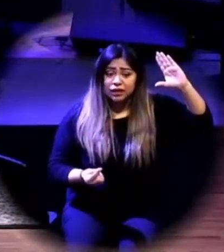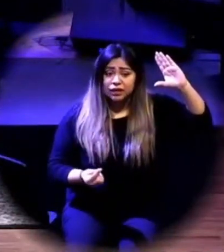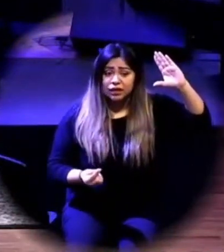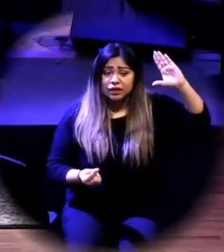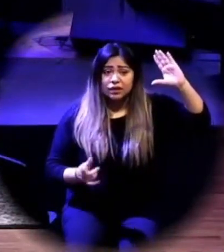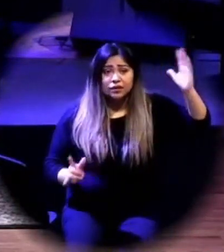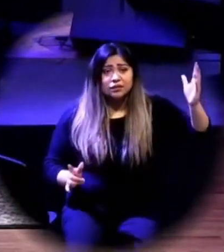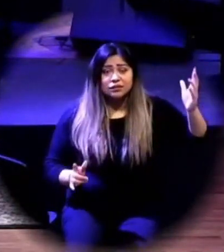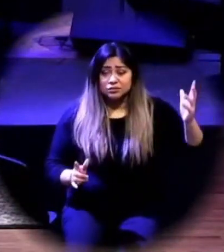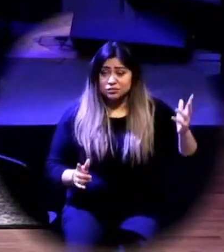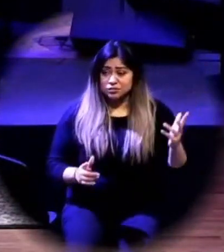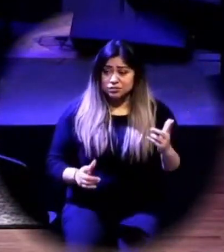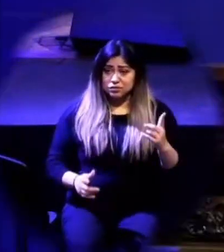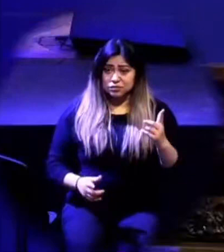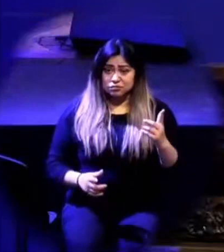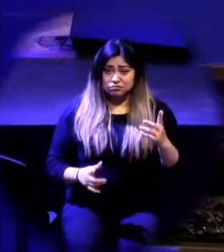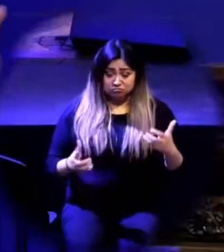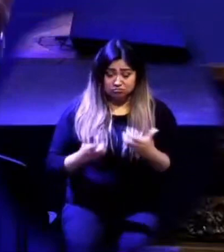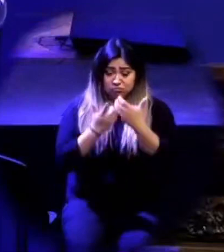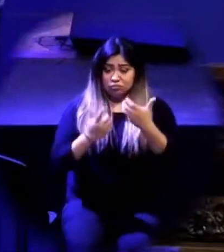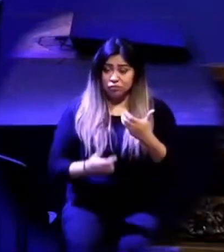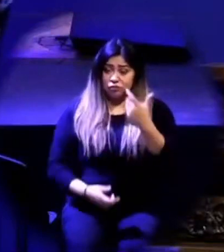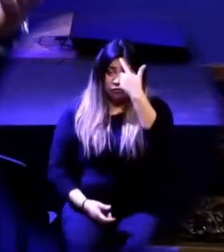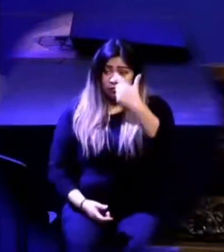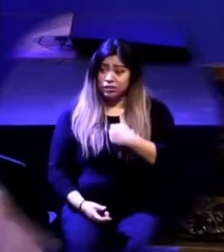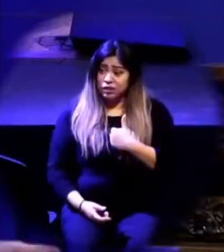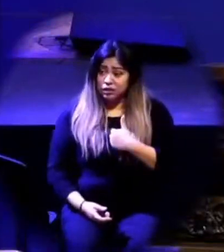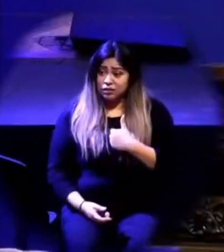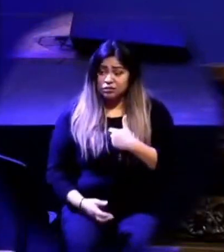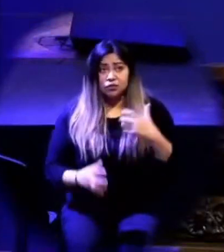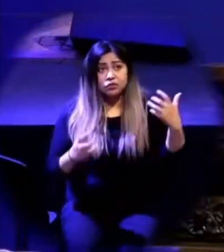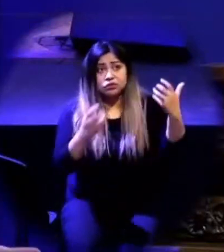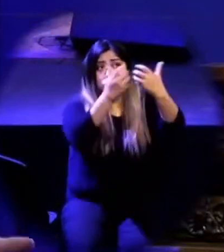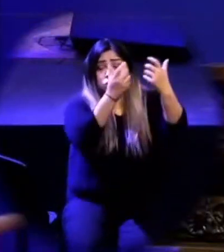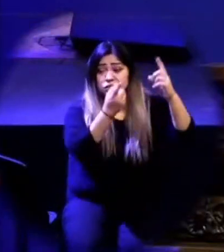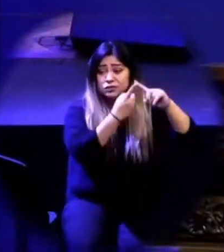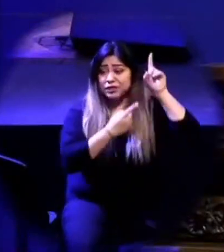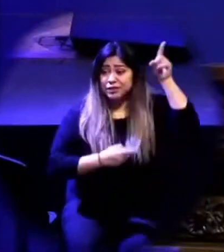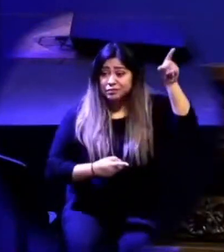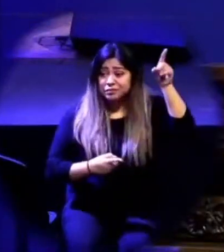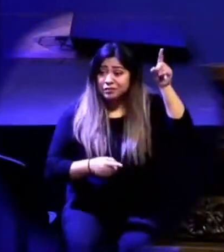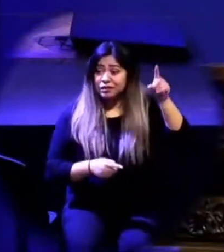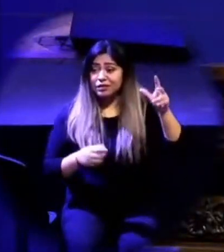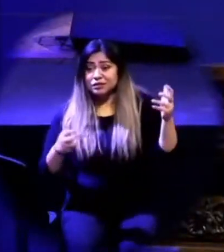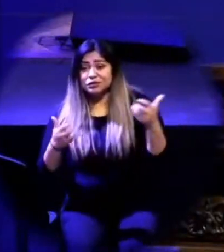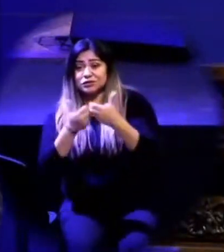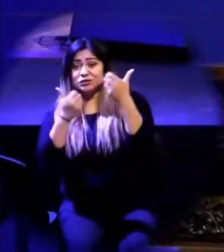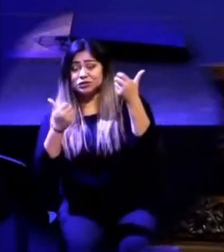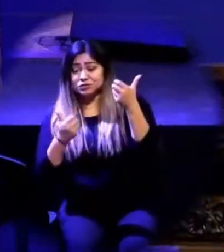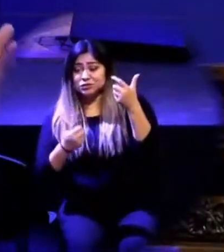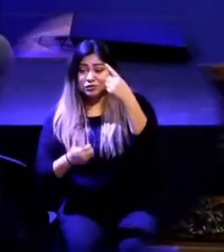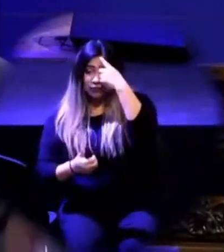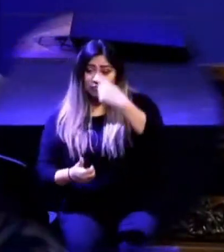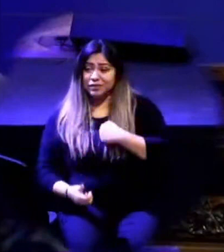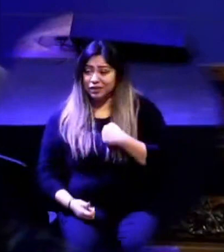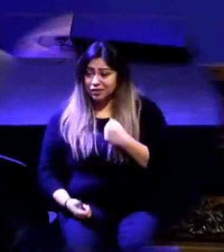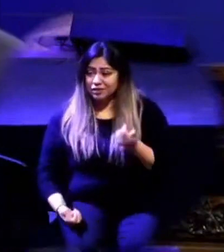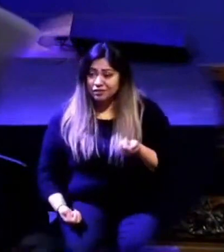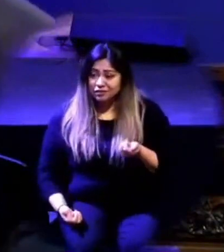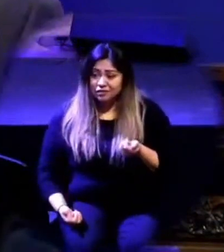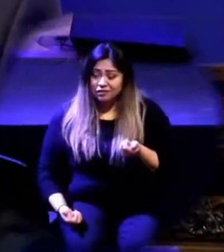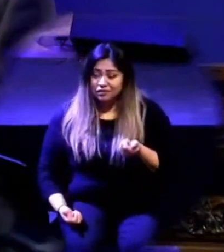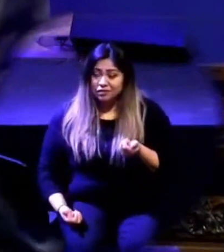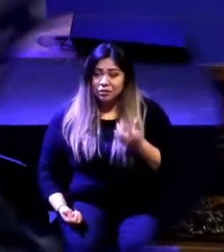because we're prideful, but because we're joyful that God's grace is